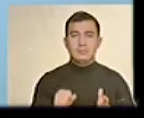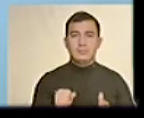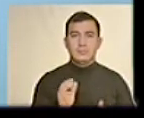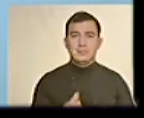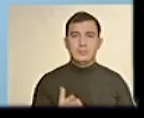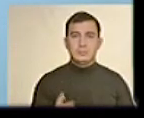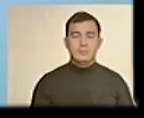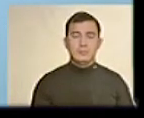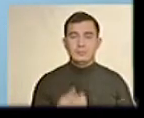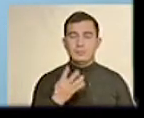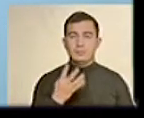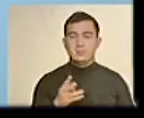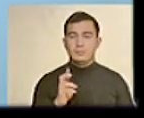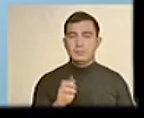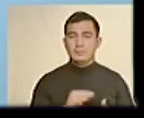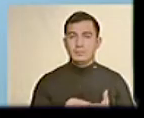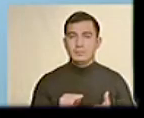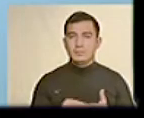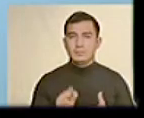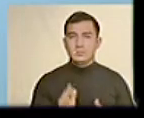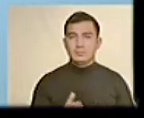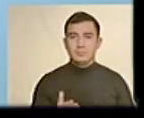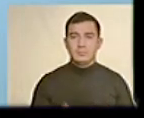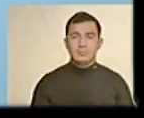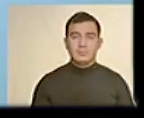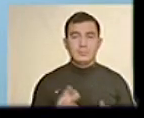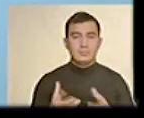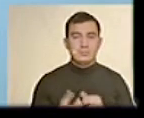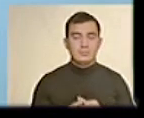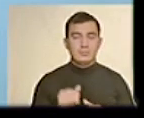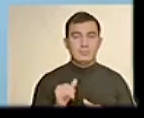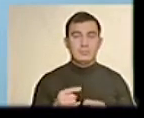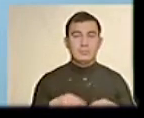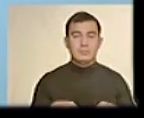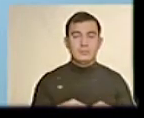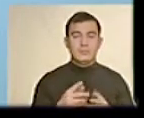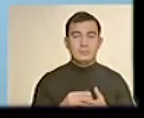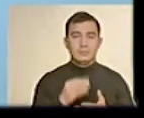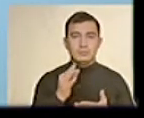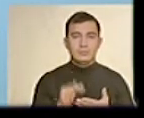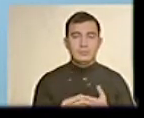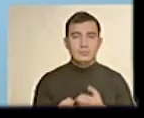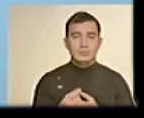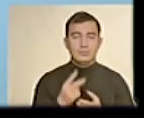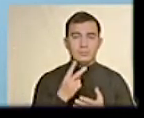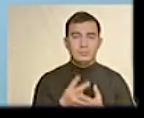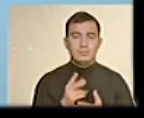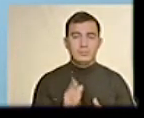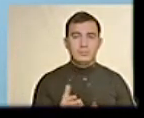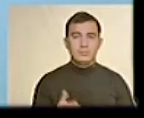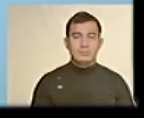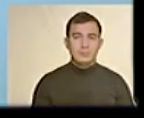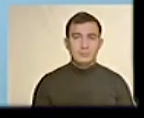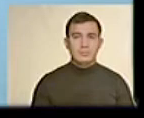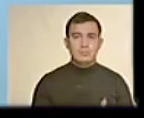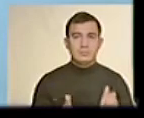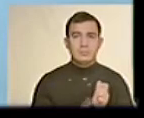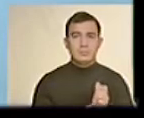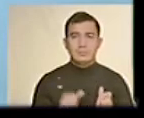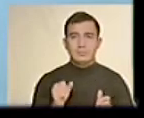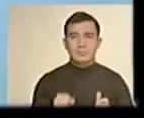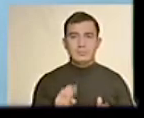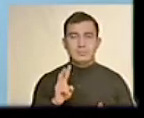b'ni o'rnida biz 4 b'ni yozamiz. Va natijada mana bunday ifodani hosil qilib olamiz. Endi 6 a'ni